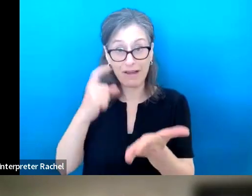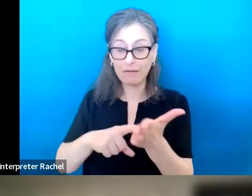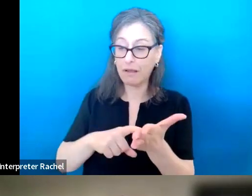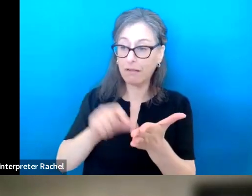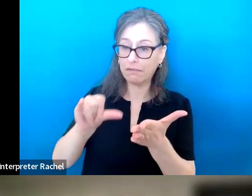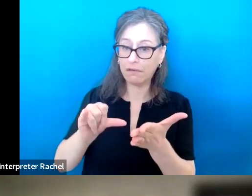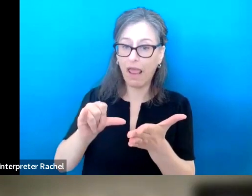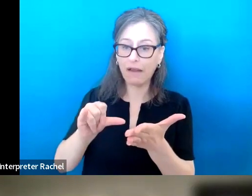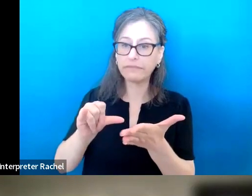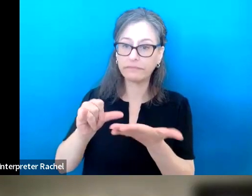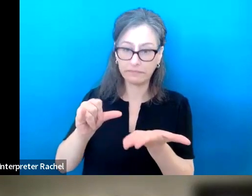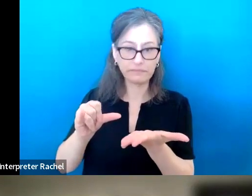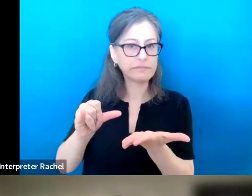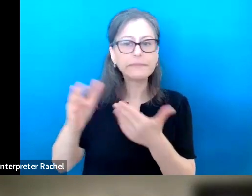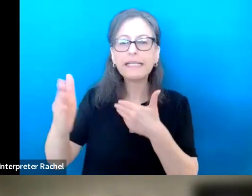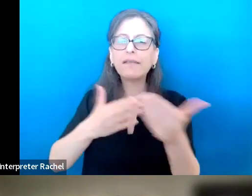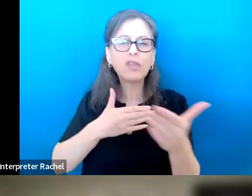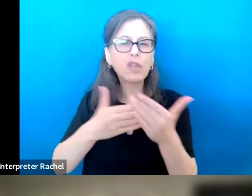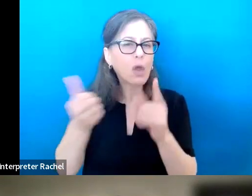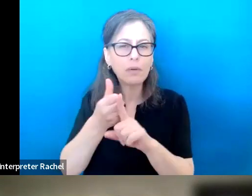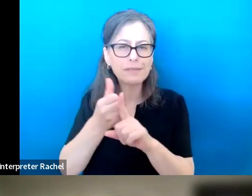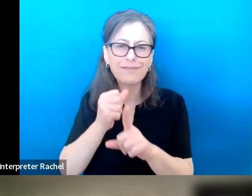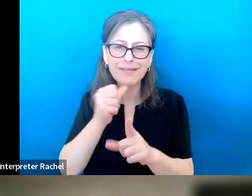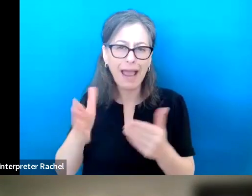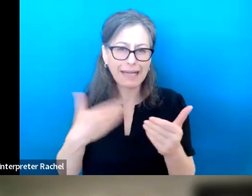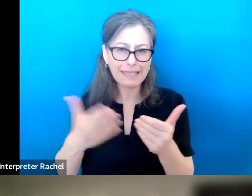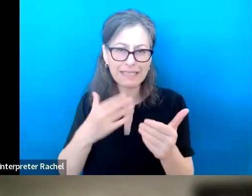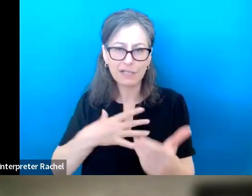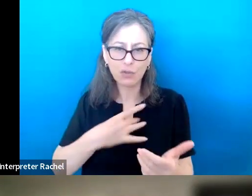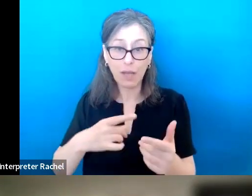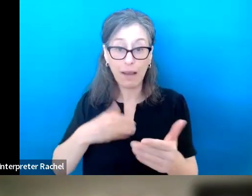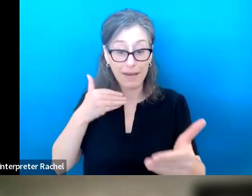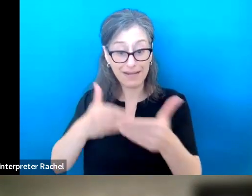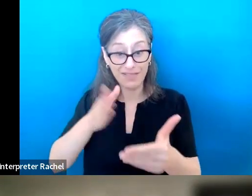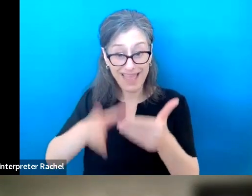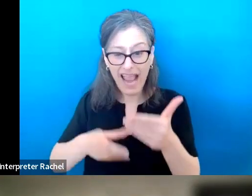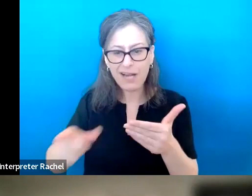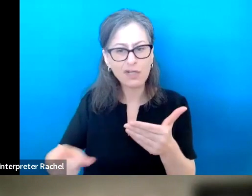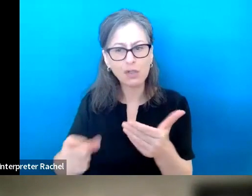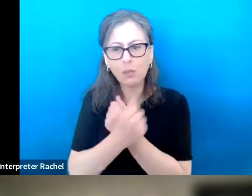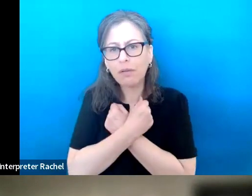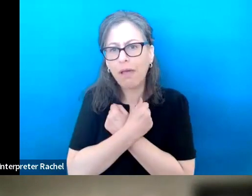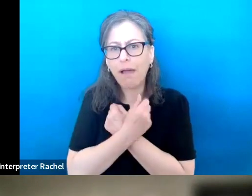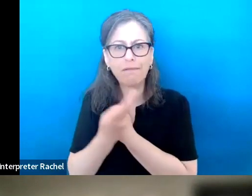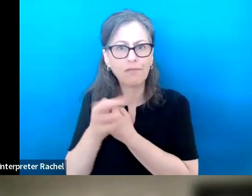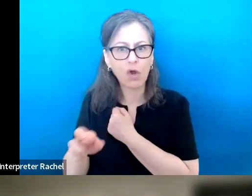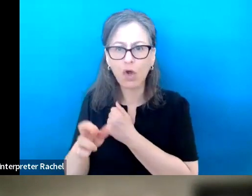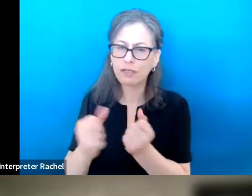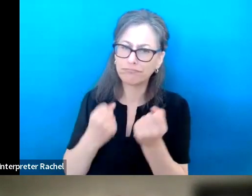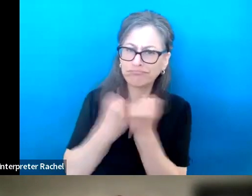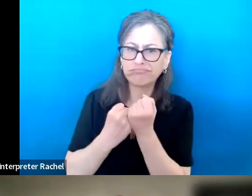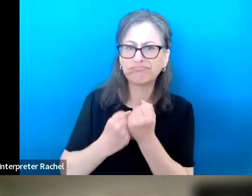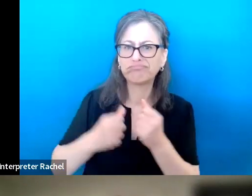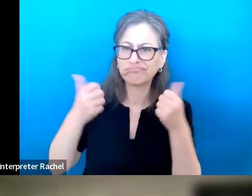her, even though she's not easy to like, you love her by the end. You are clapping for her by the end. You are cheering for